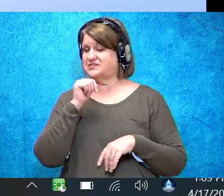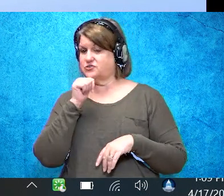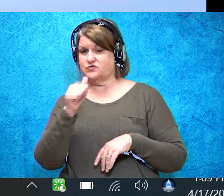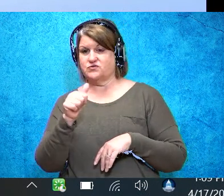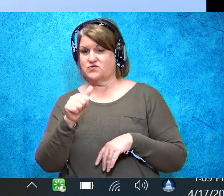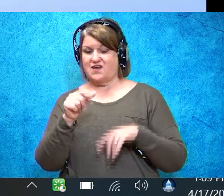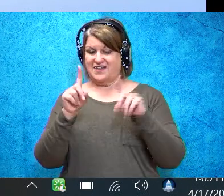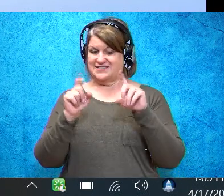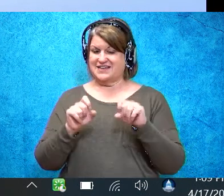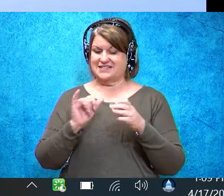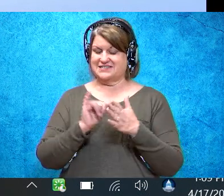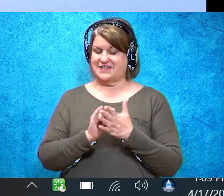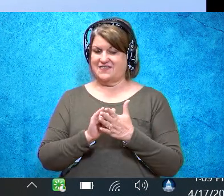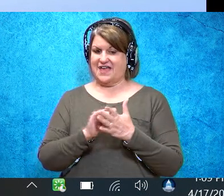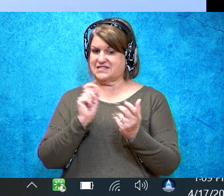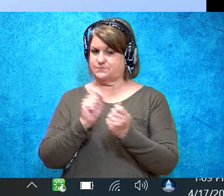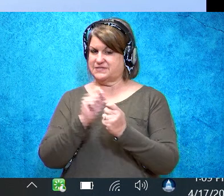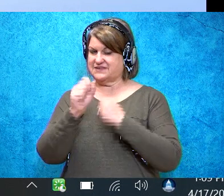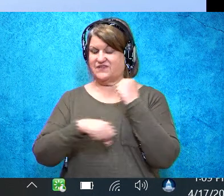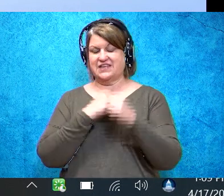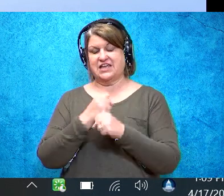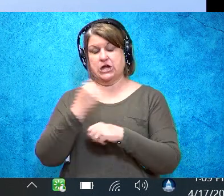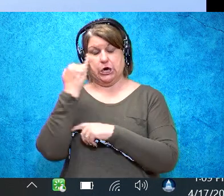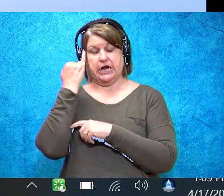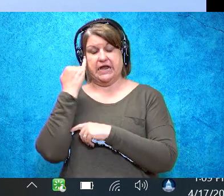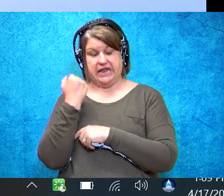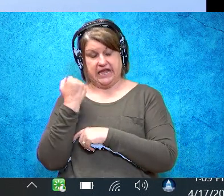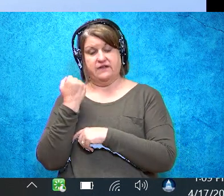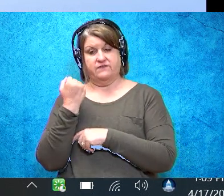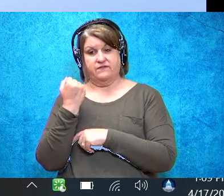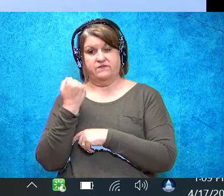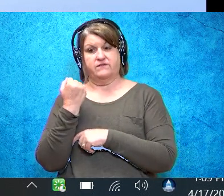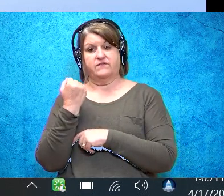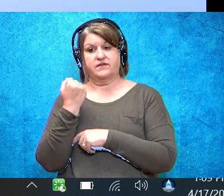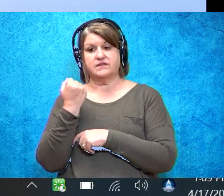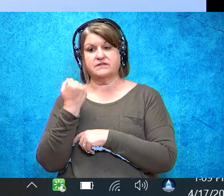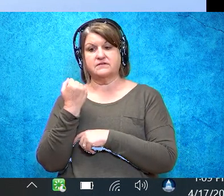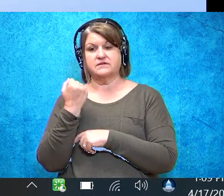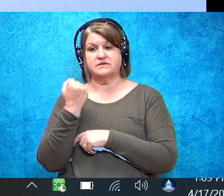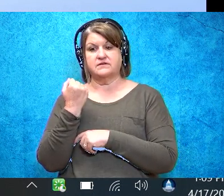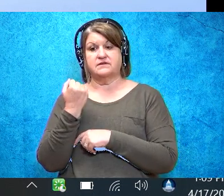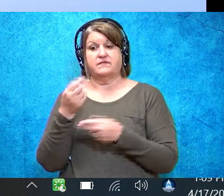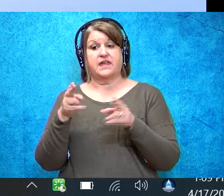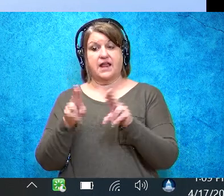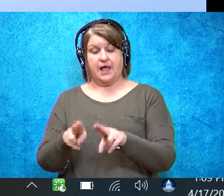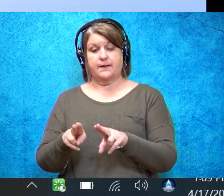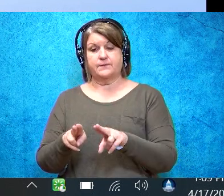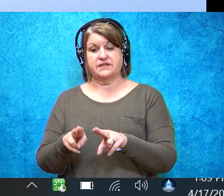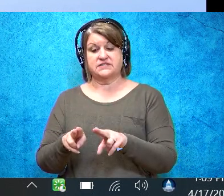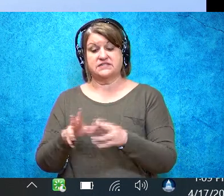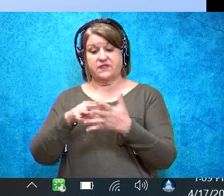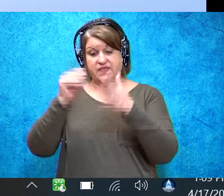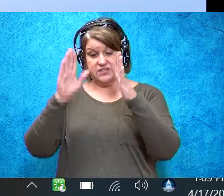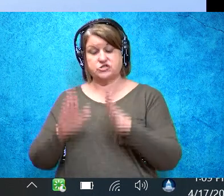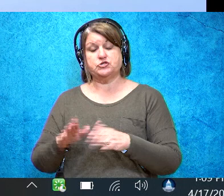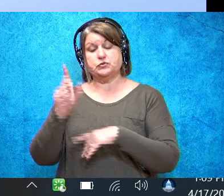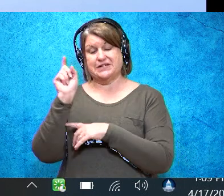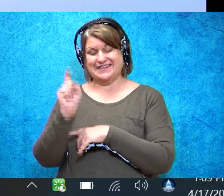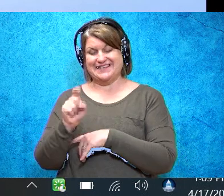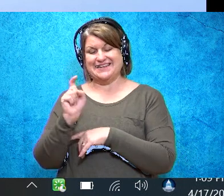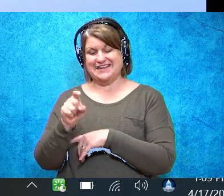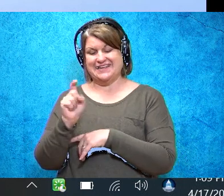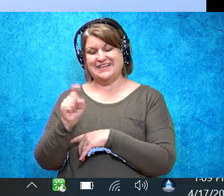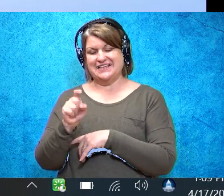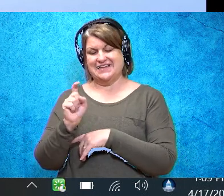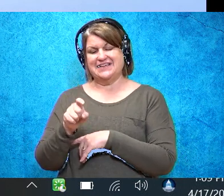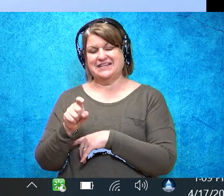in that particular year. And if so, the student still needs to schedule a test, and that can be taken during the national